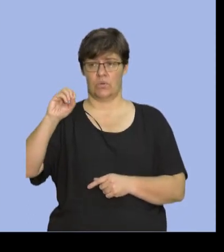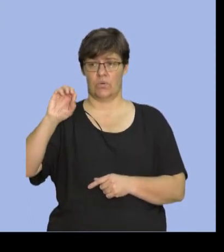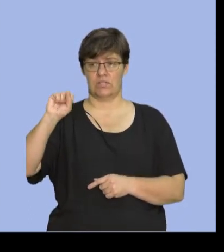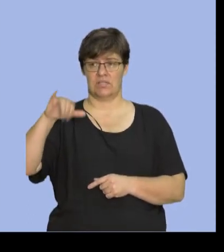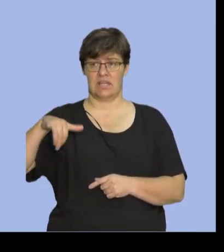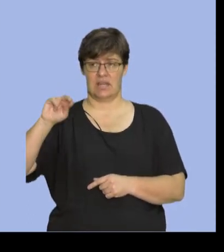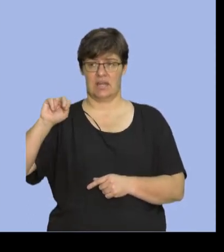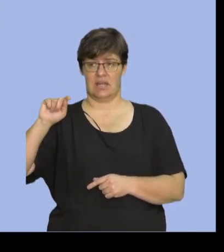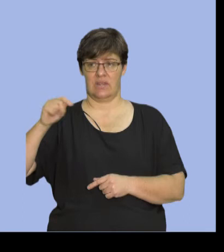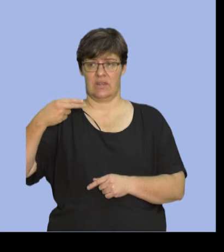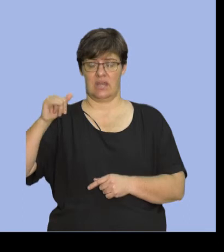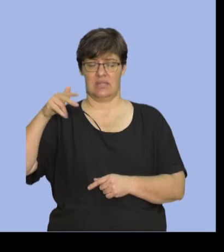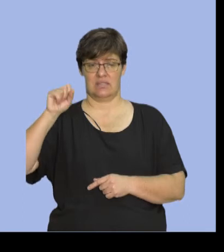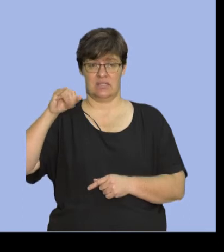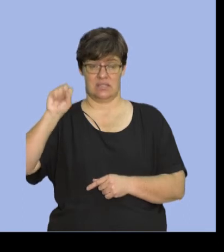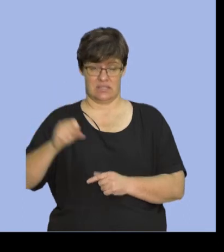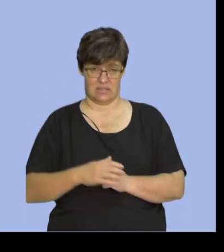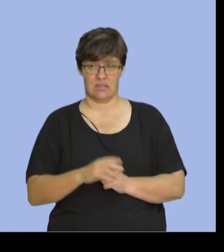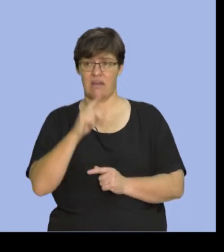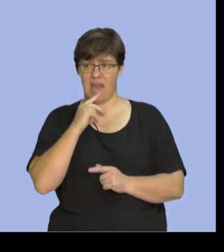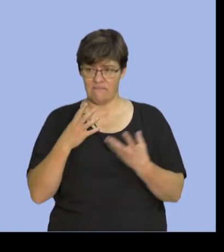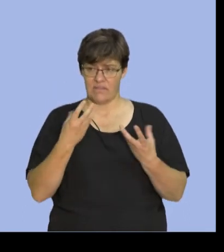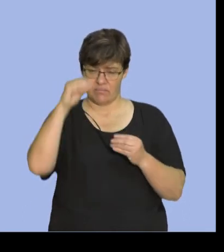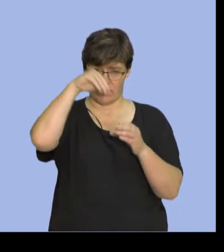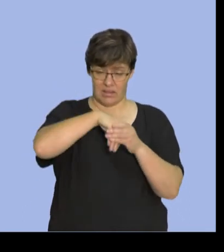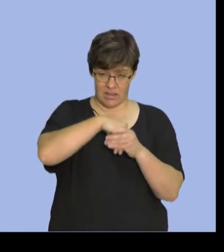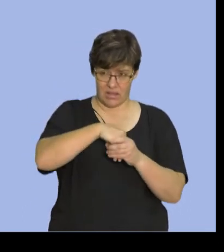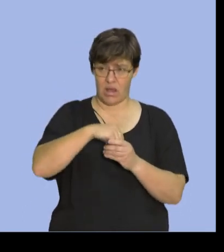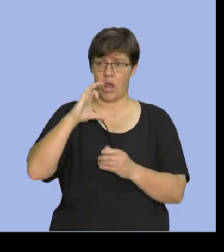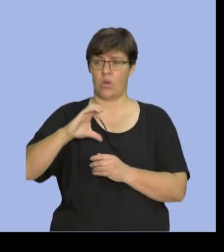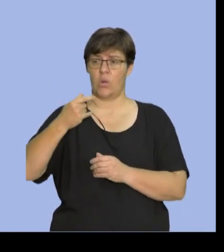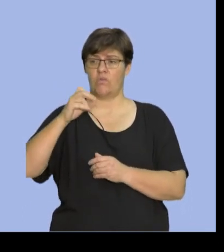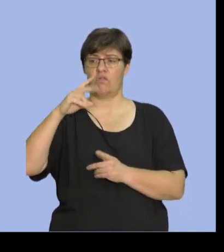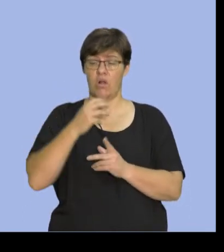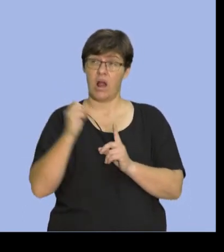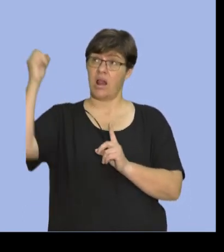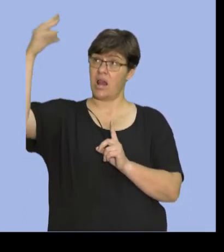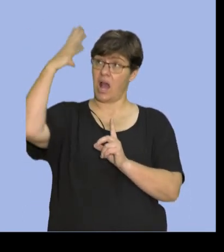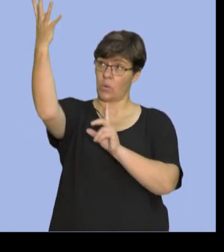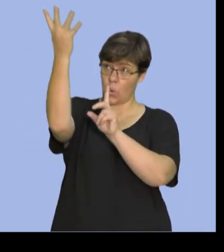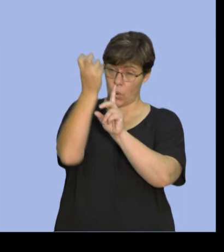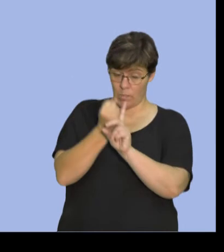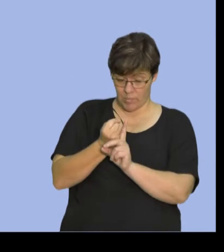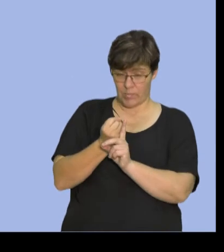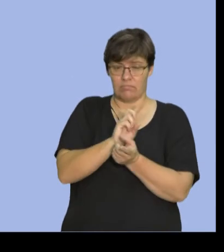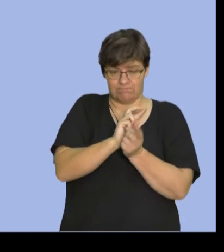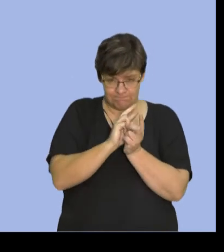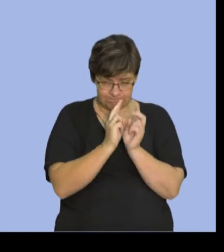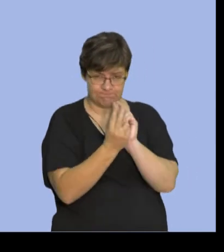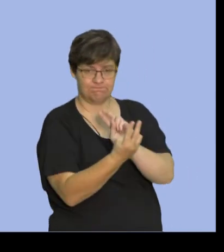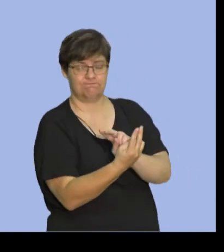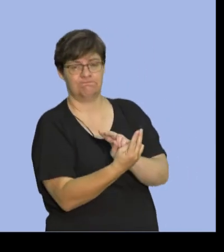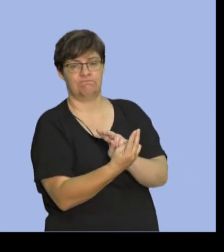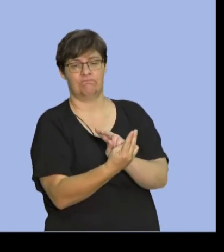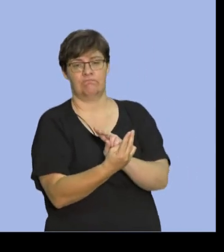pigment called chlorophyll, which is crucial to the absorption of light and conversion of that light energy